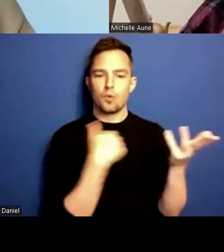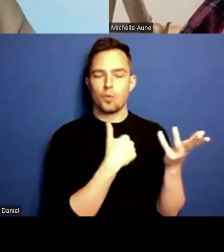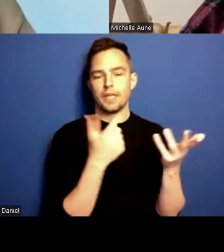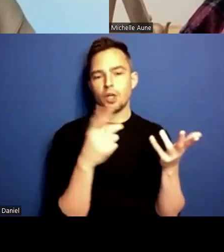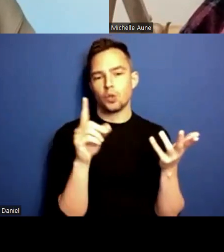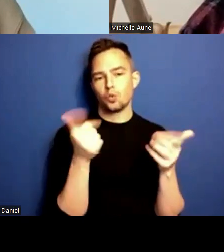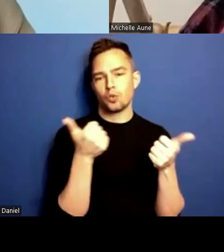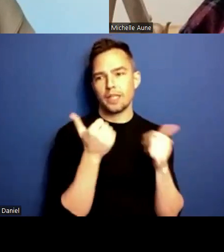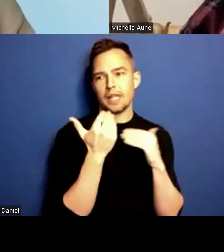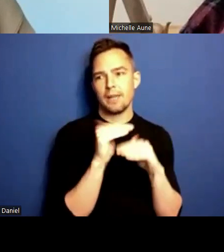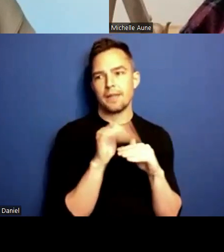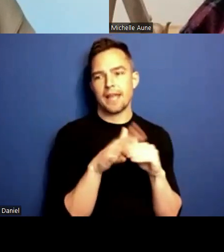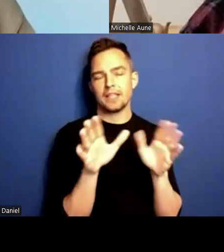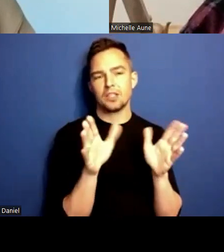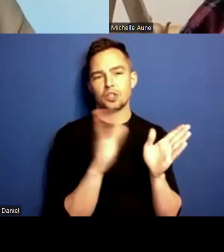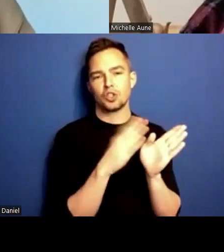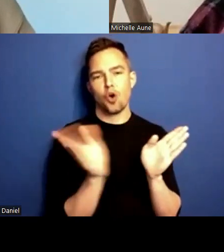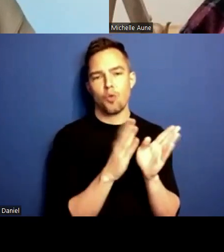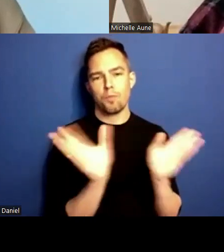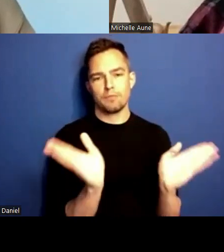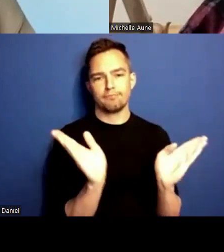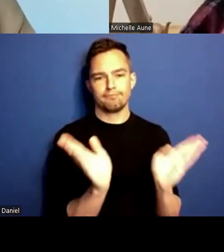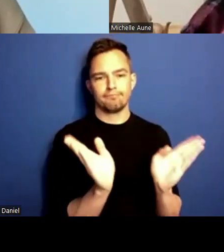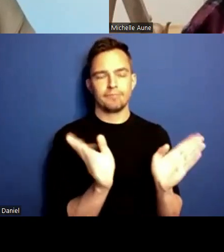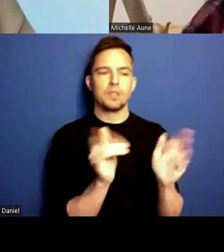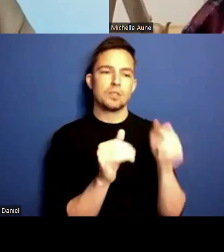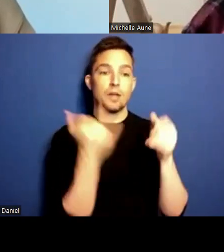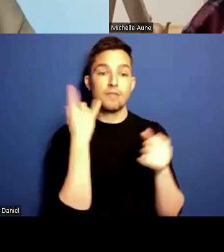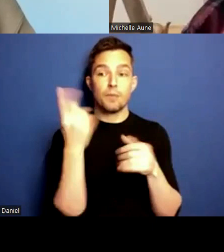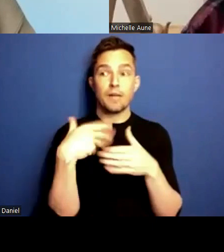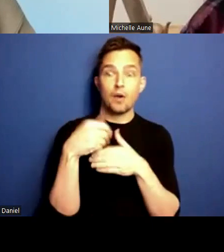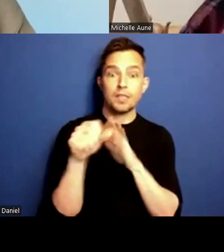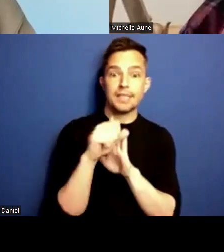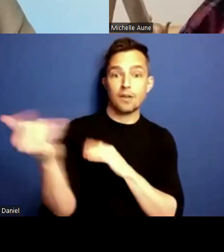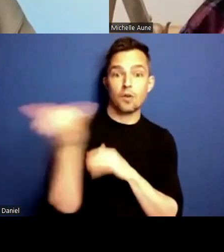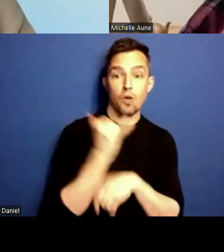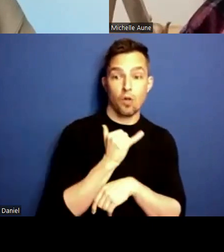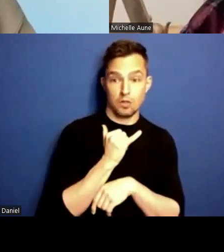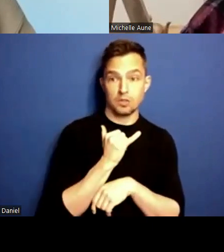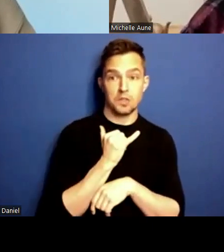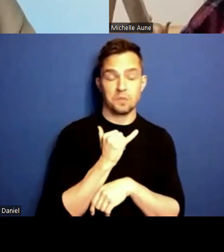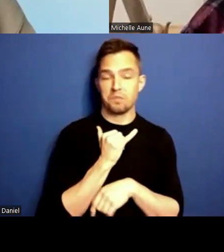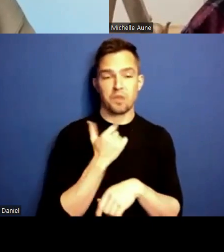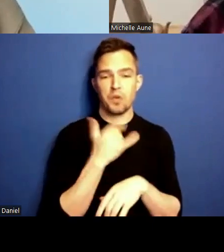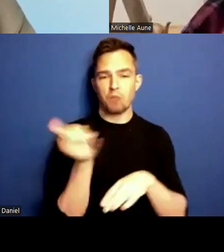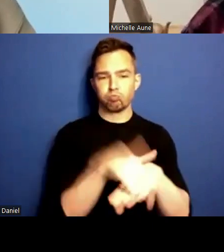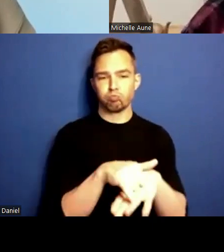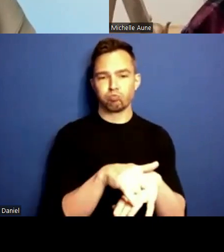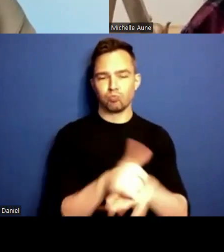to limit that scope. That being said, if someone calls us from out of state, it's not like we hang up on them.